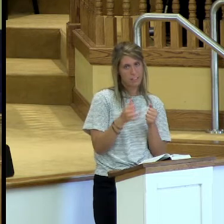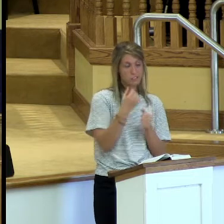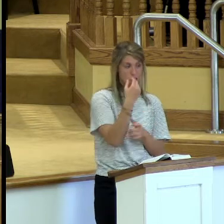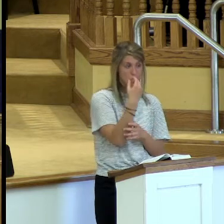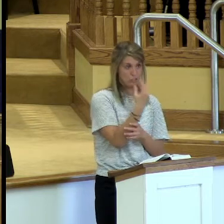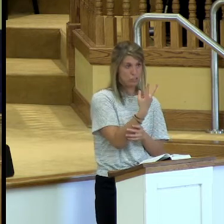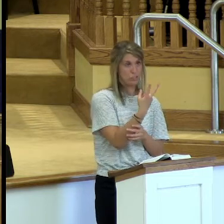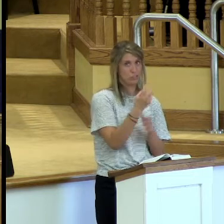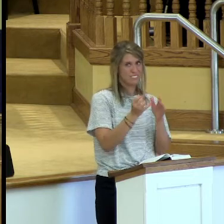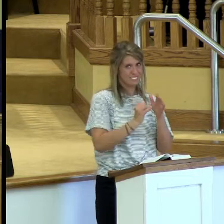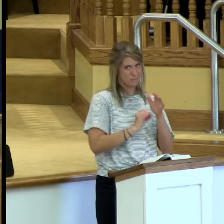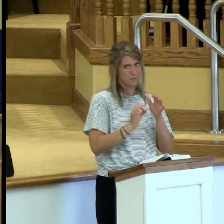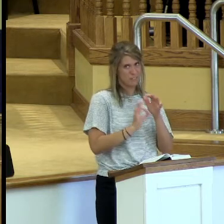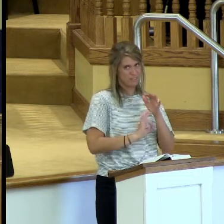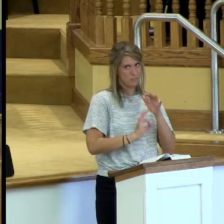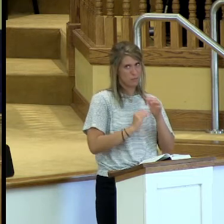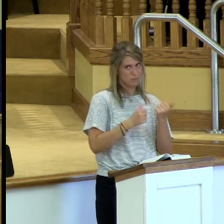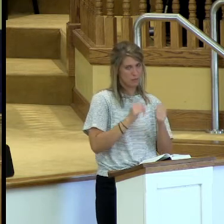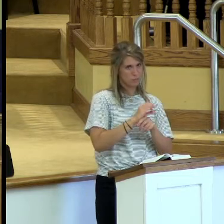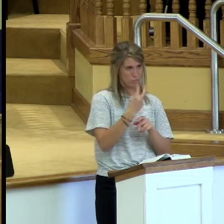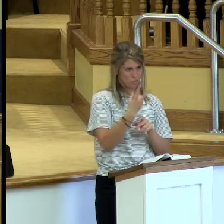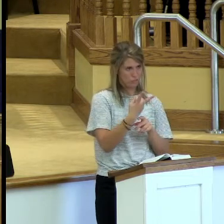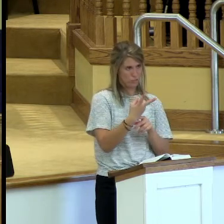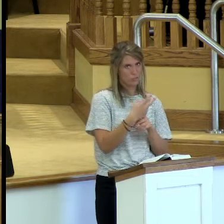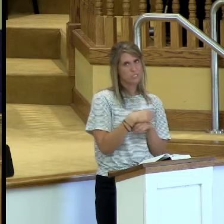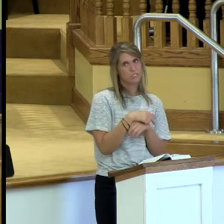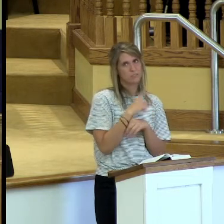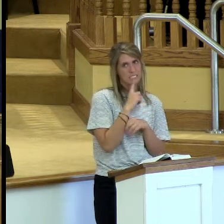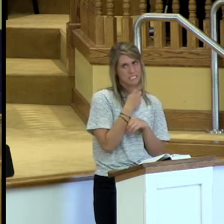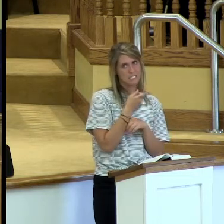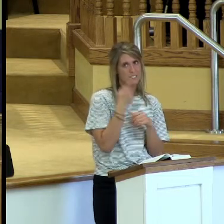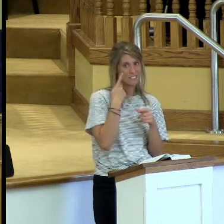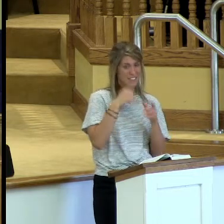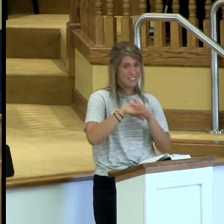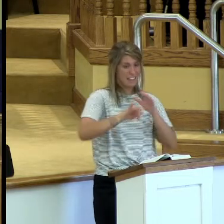fundamental Baptist churches. Those are not good odds.